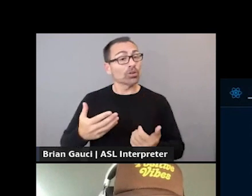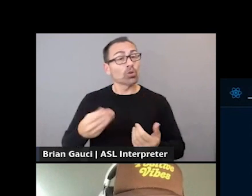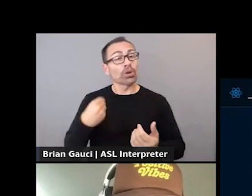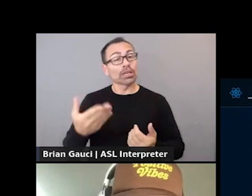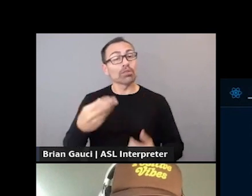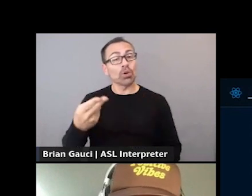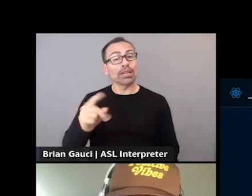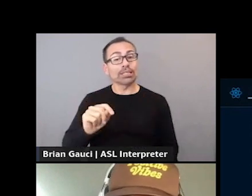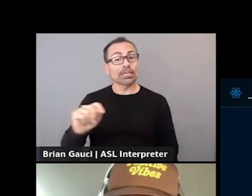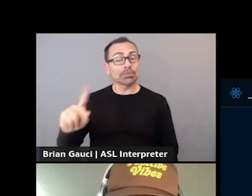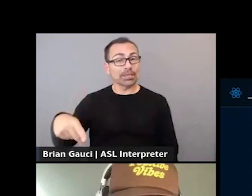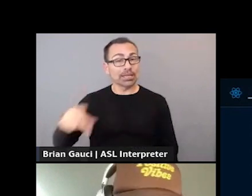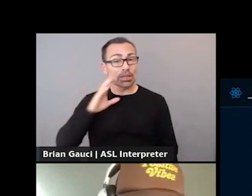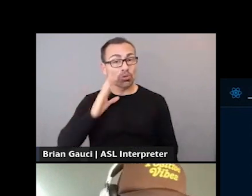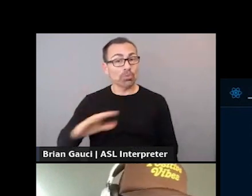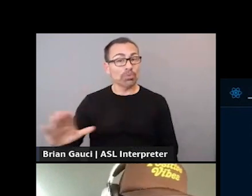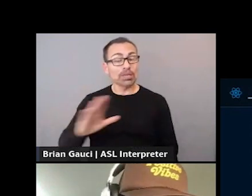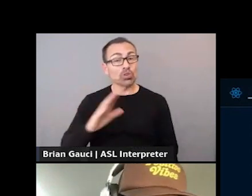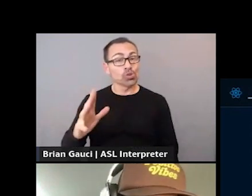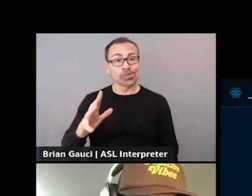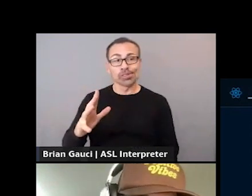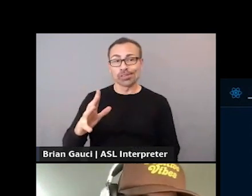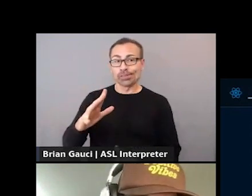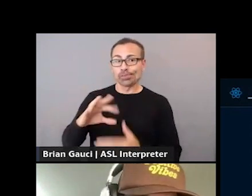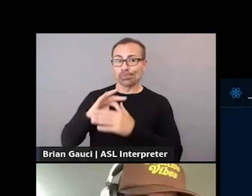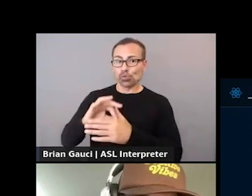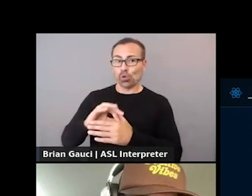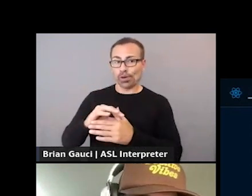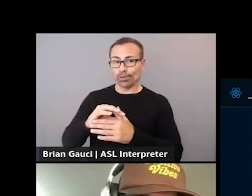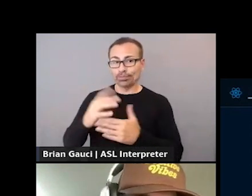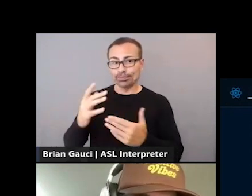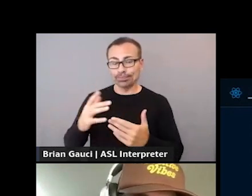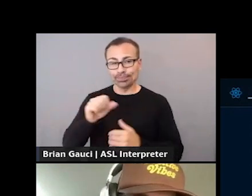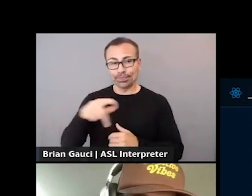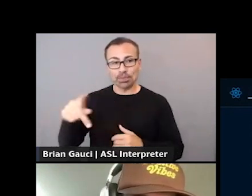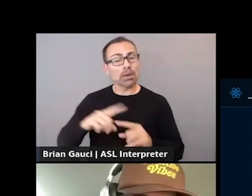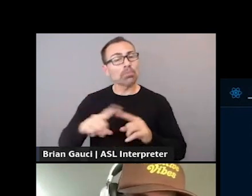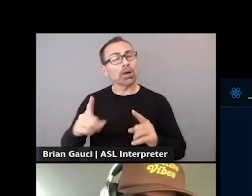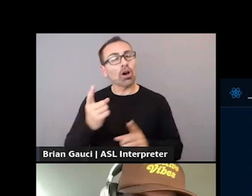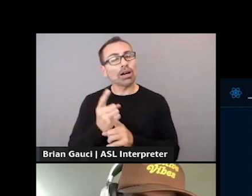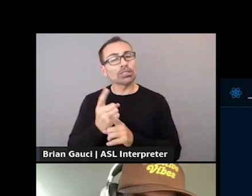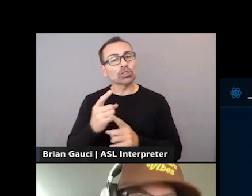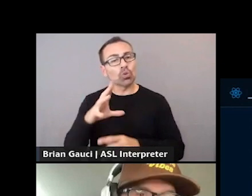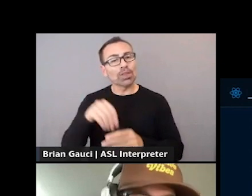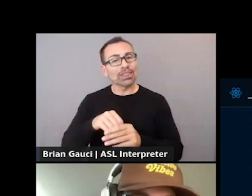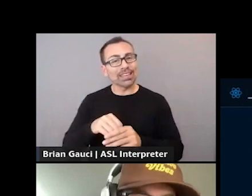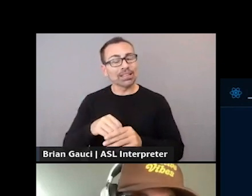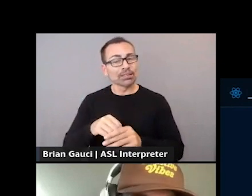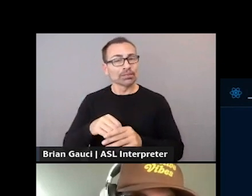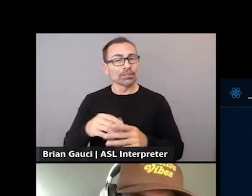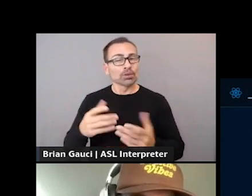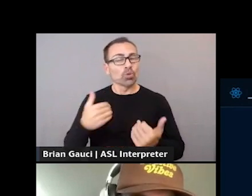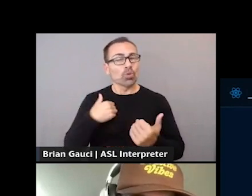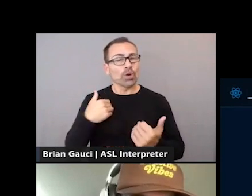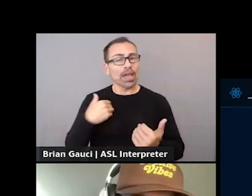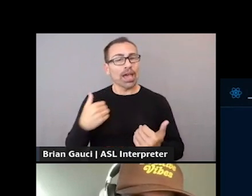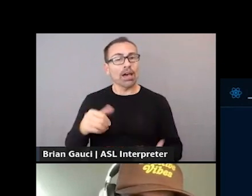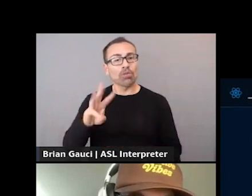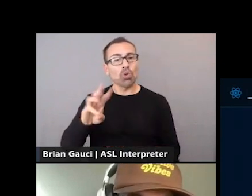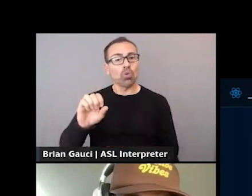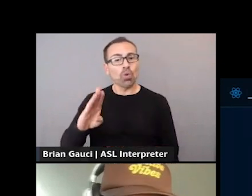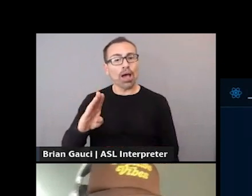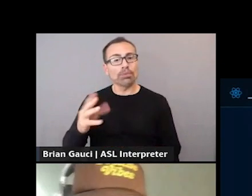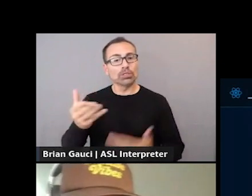CRUD operations. But we take it a step further. We give you WebSockets out of the box as well. So I'm going to try and talk and type here.